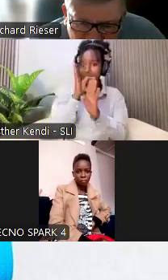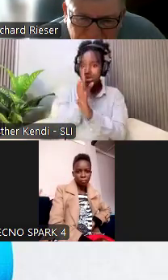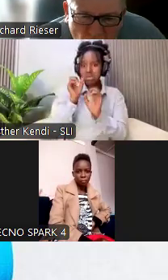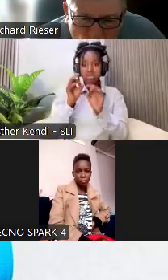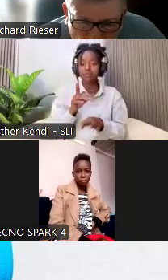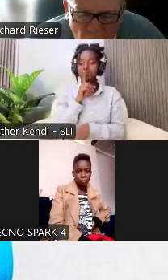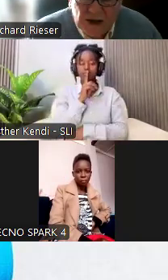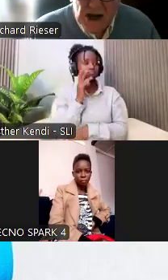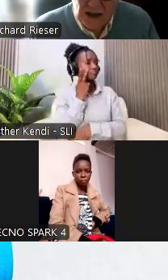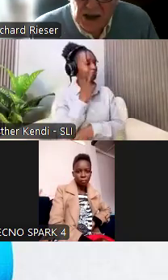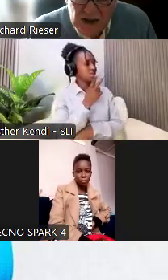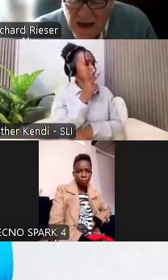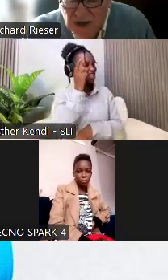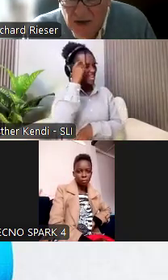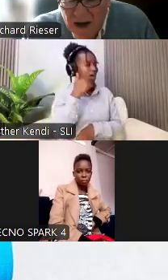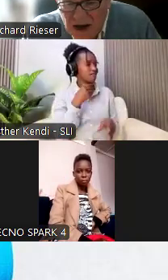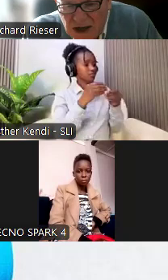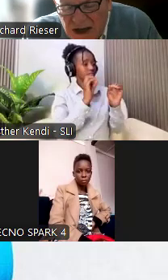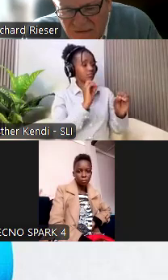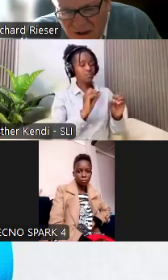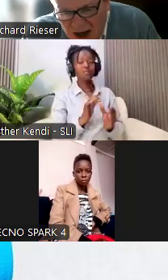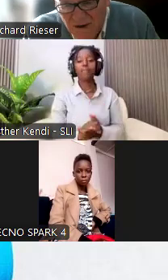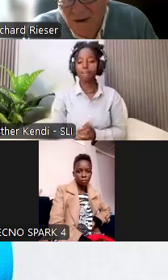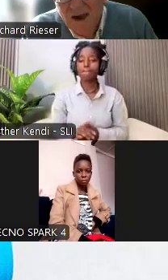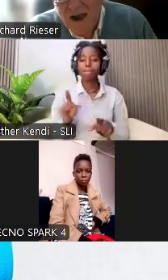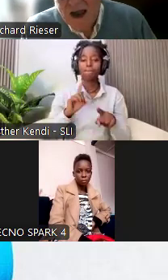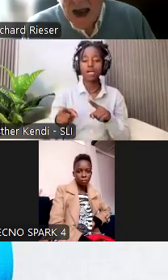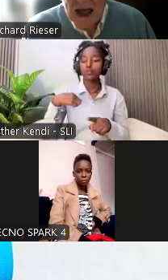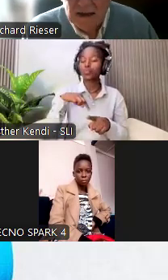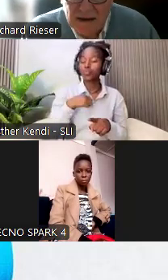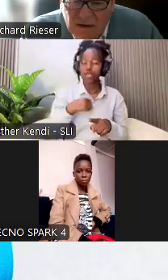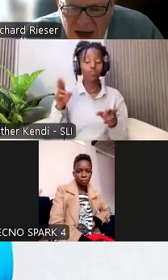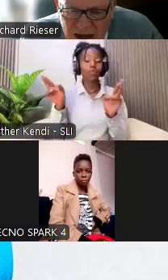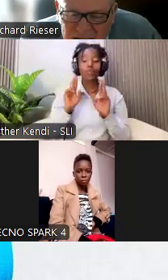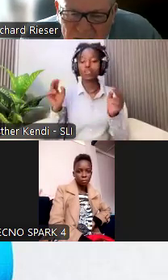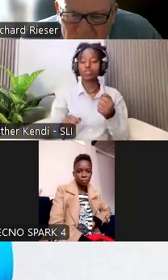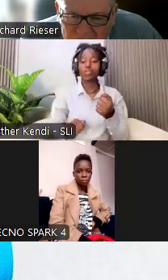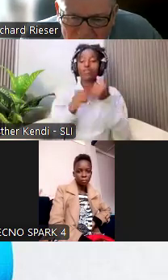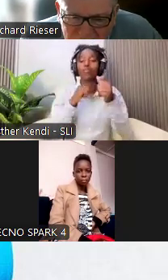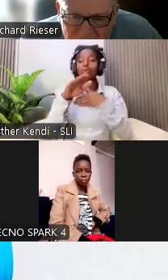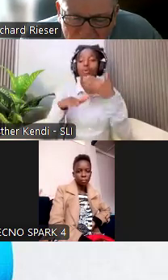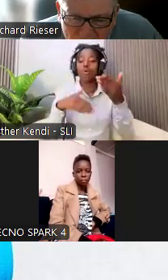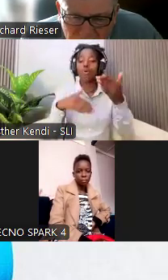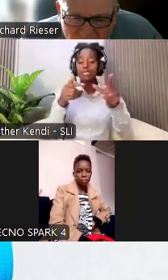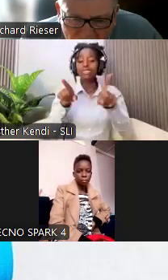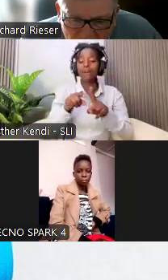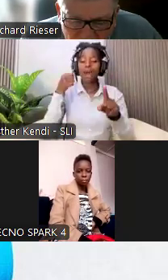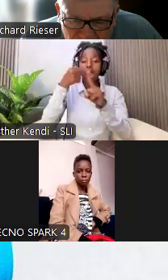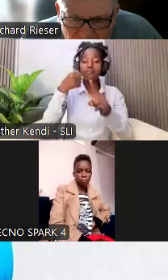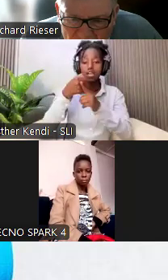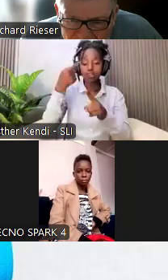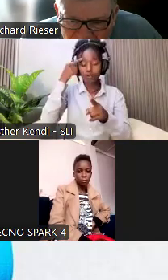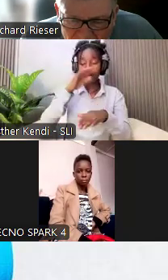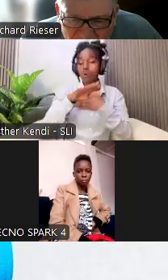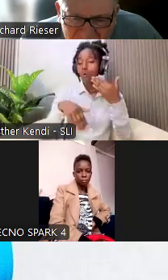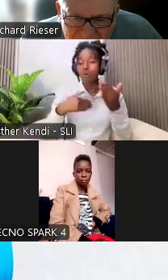are standing for all, and challenging that discrimination is vital. And really, it's the bread and butter of building our